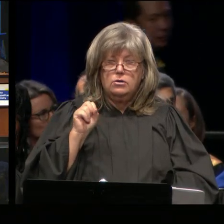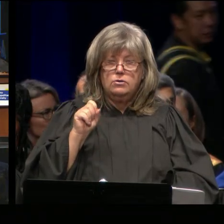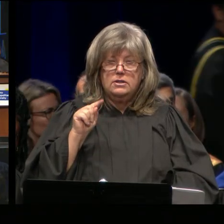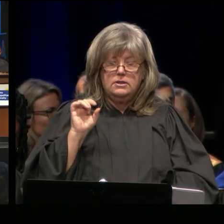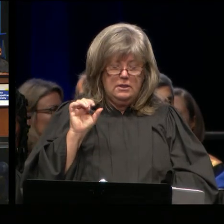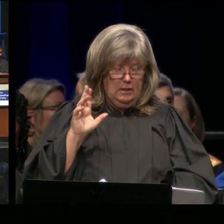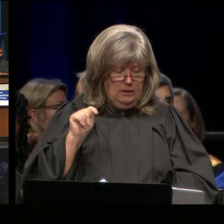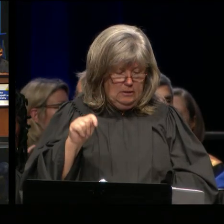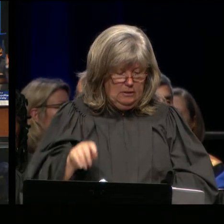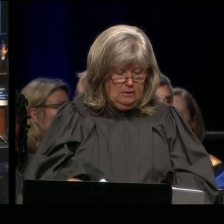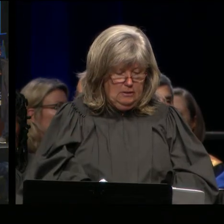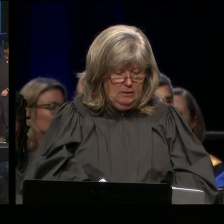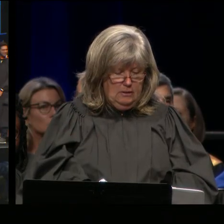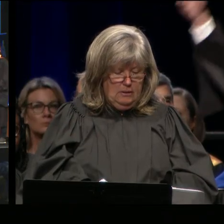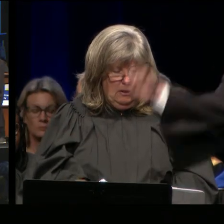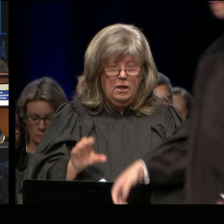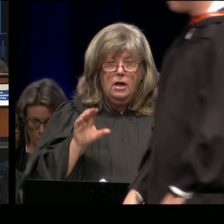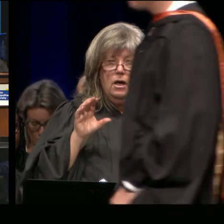Owen Crystal.